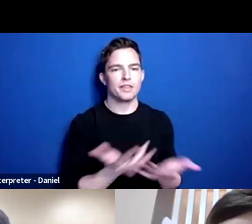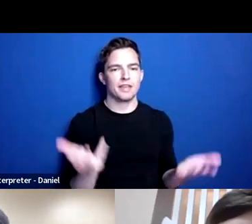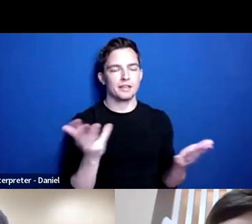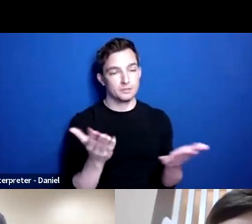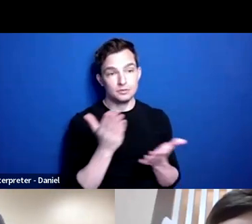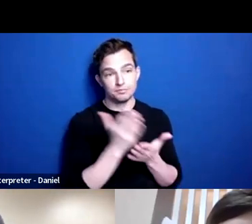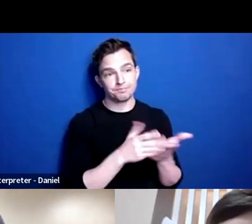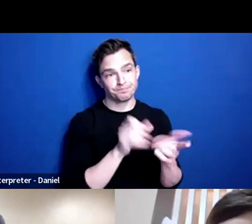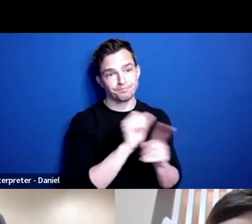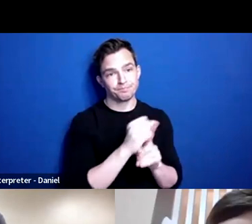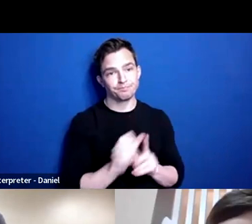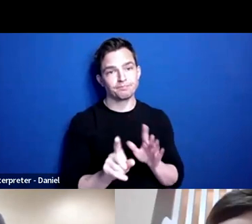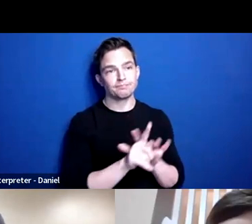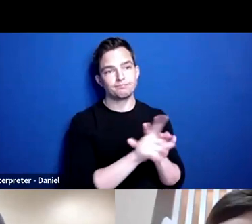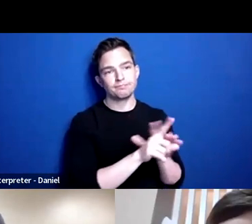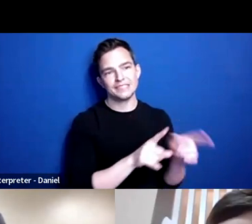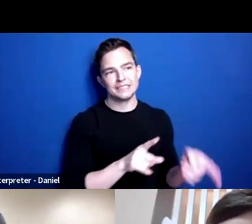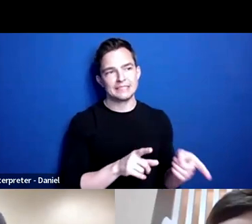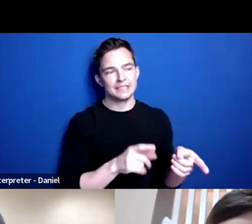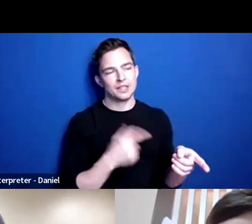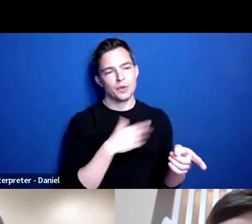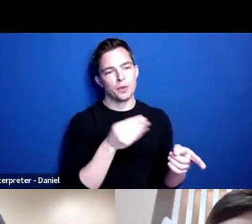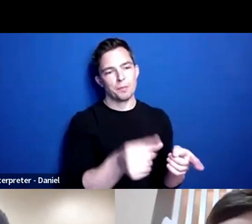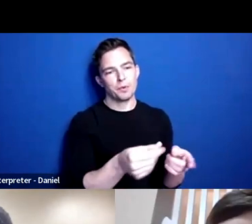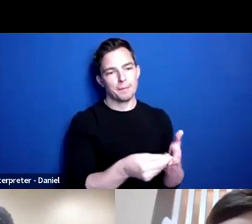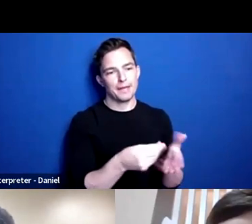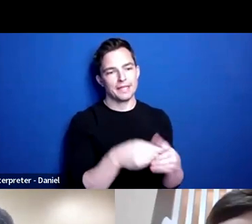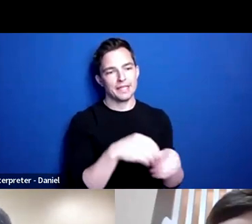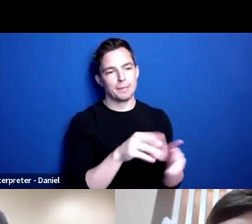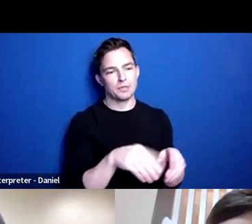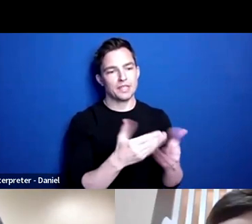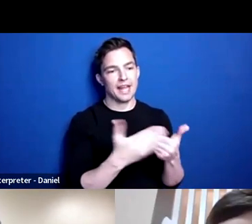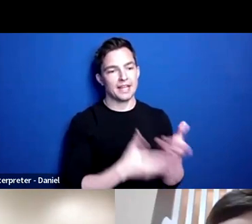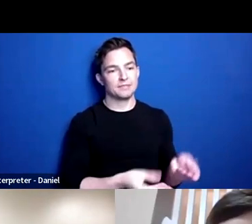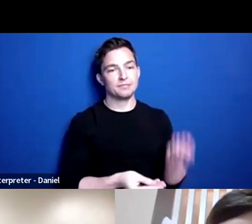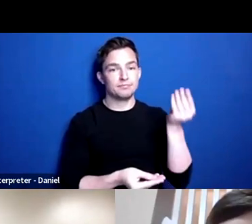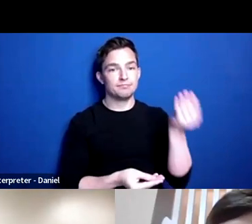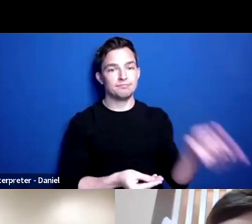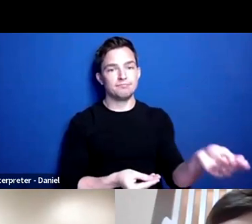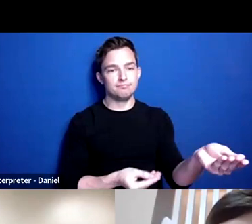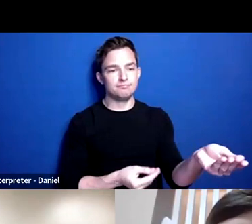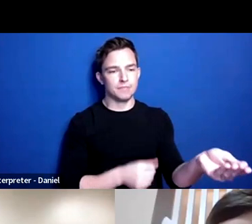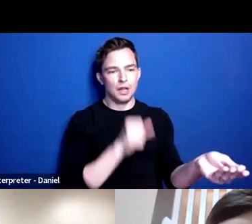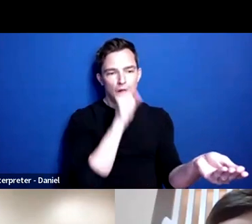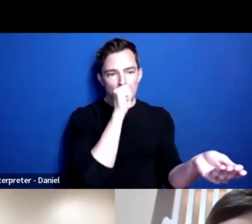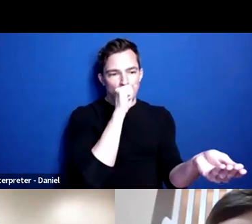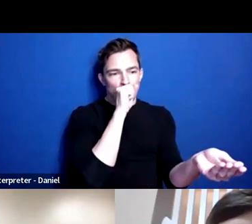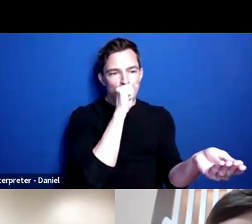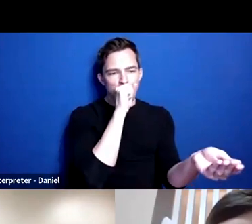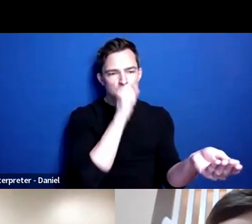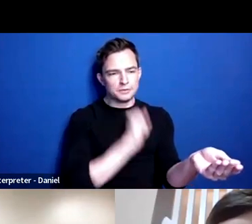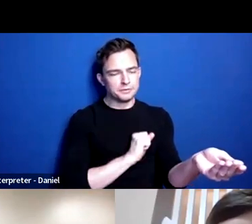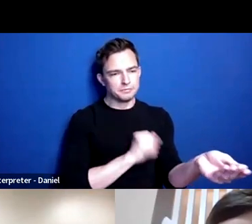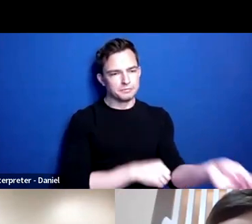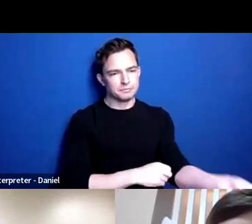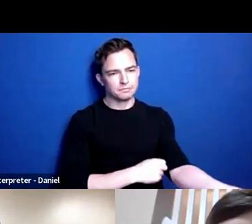instances where we were putting money in a participant's hand so that they could tackle this issue. And then we see down the